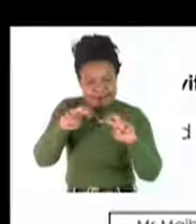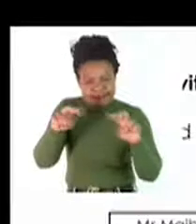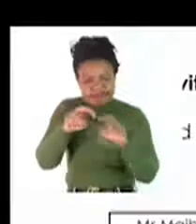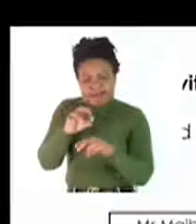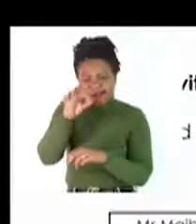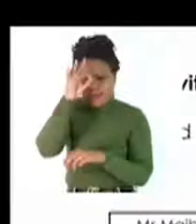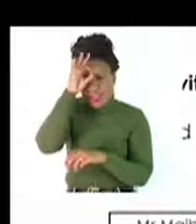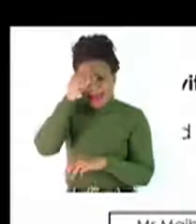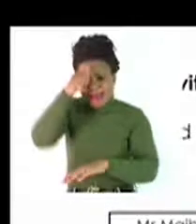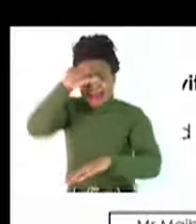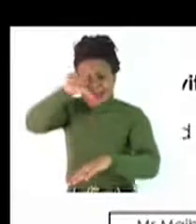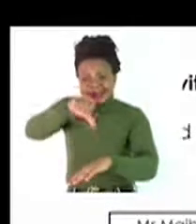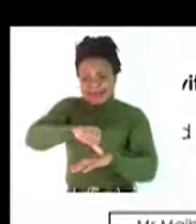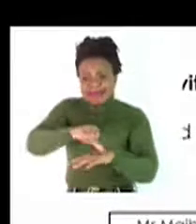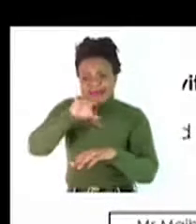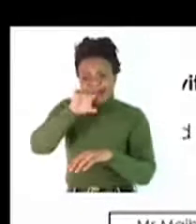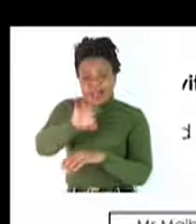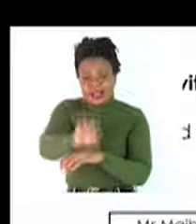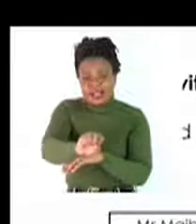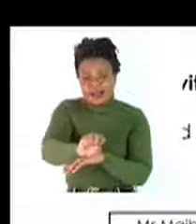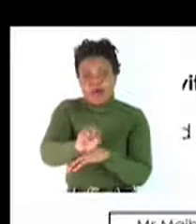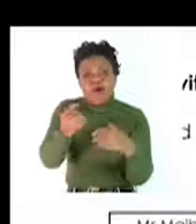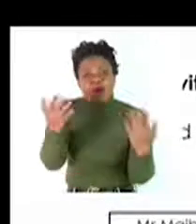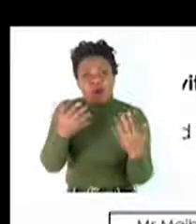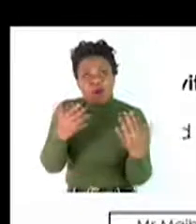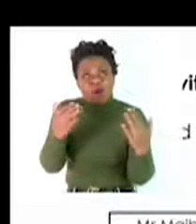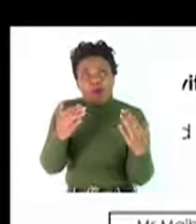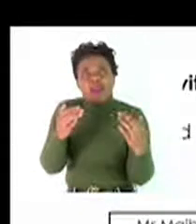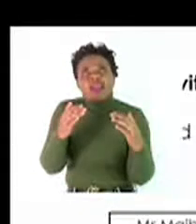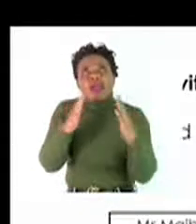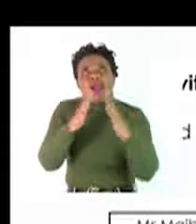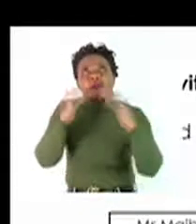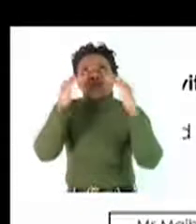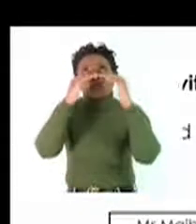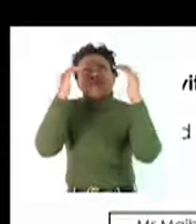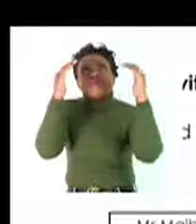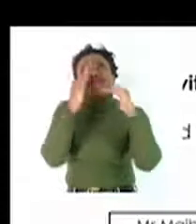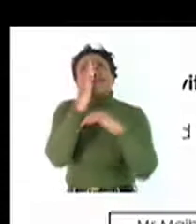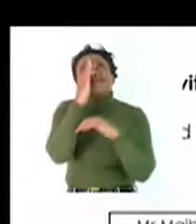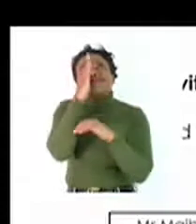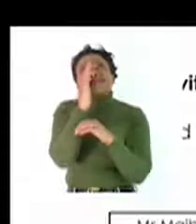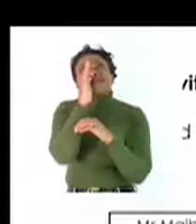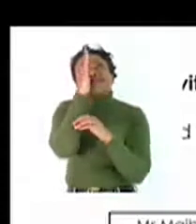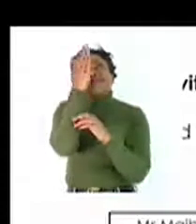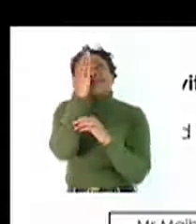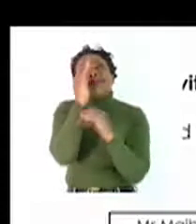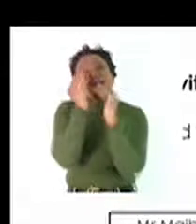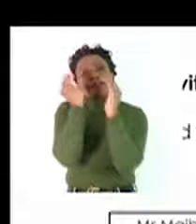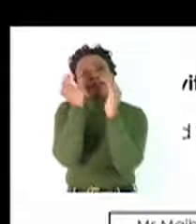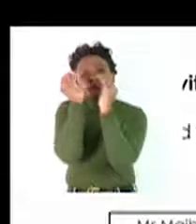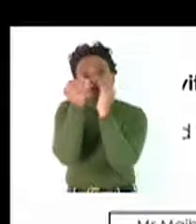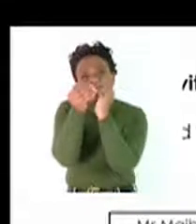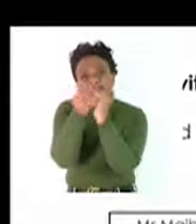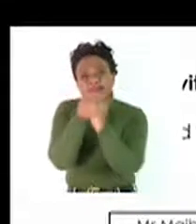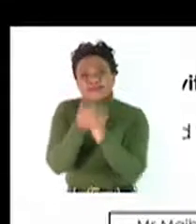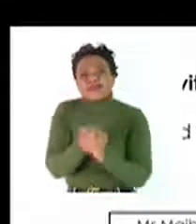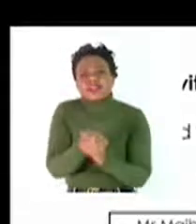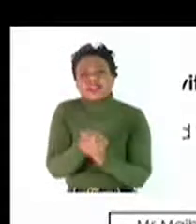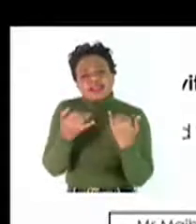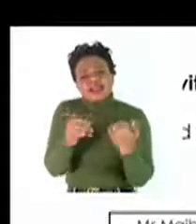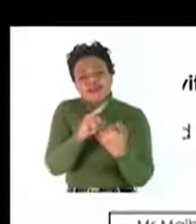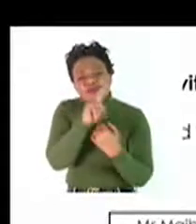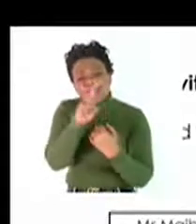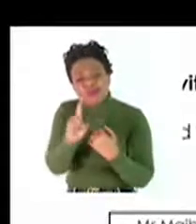them hiding on someone's roof. They were going to use the money to